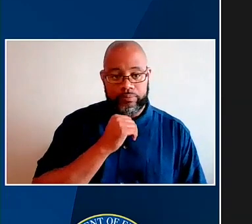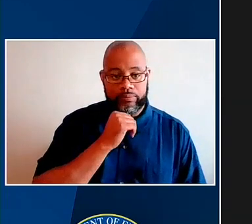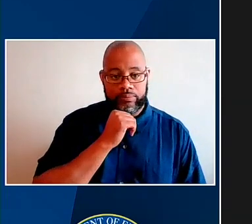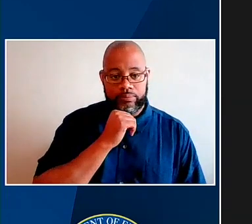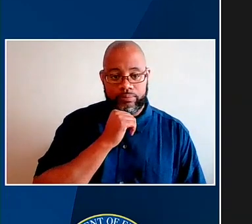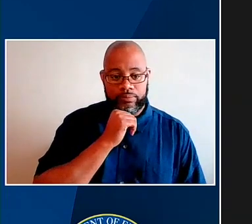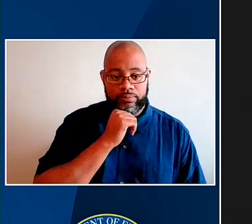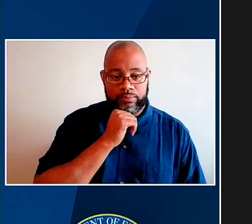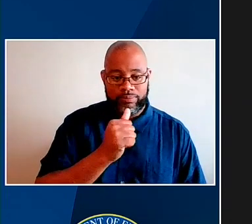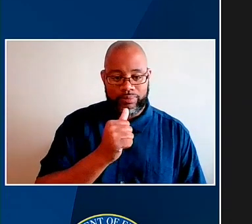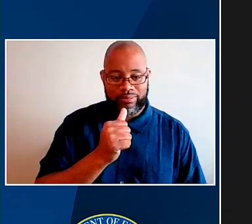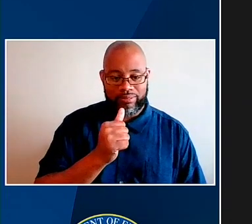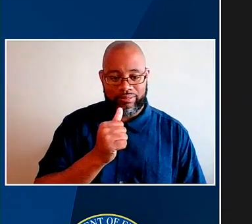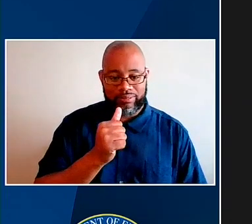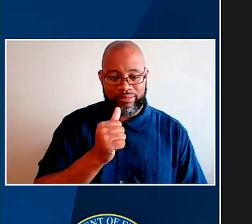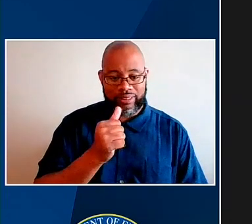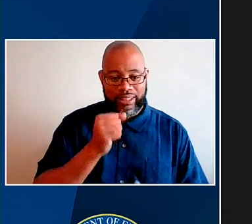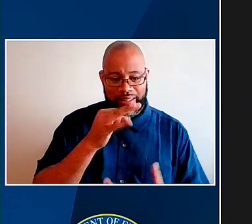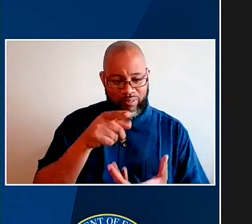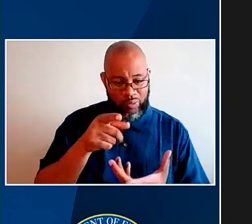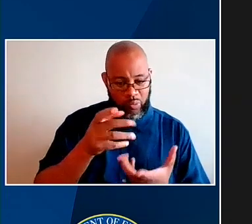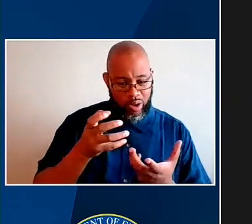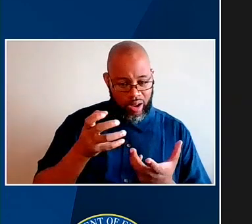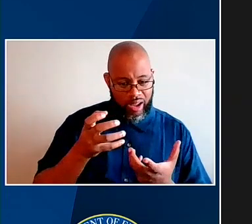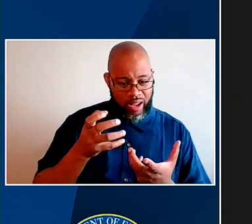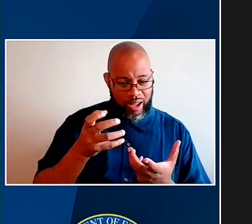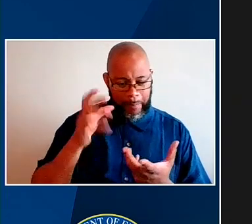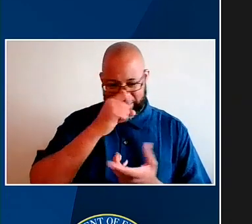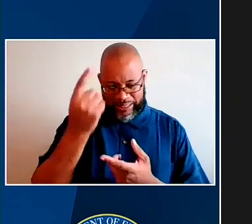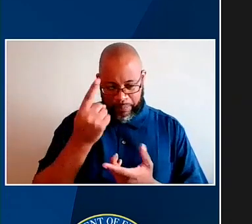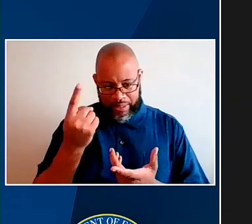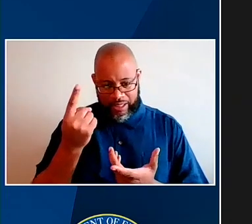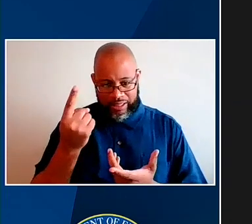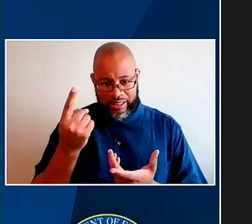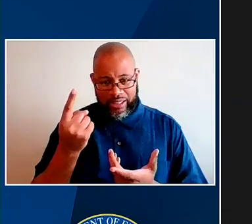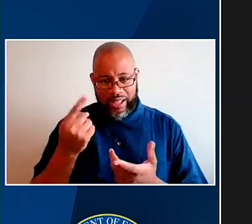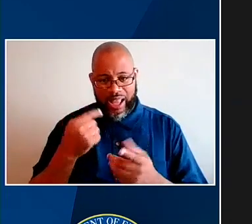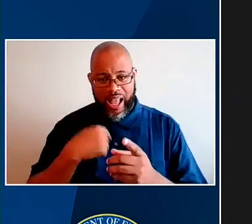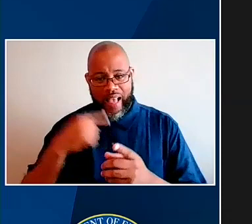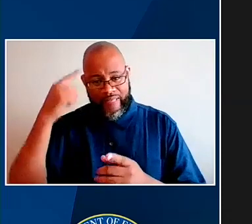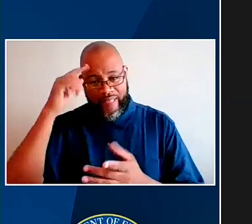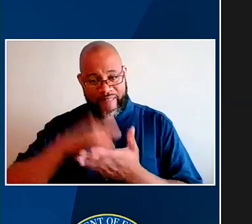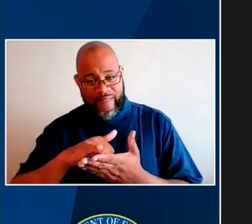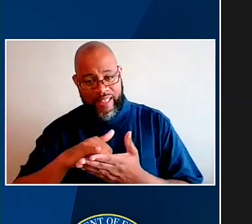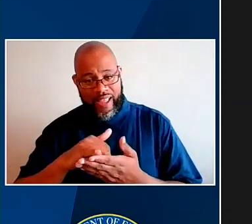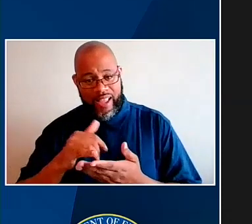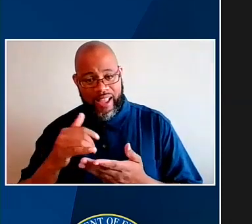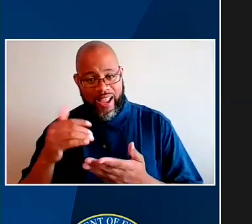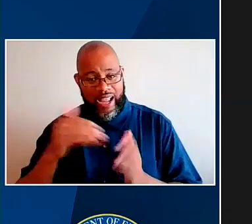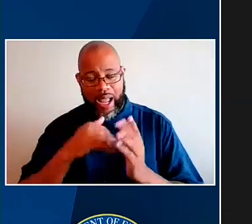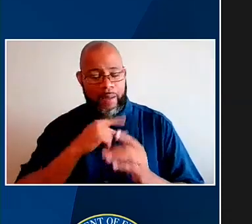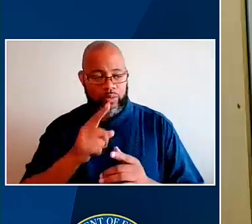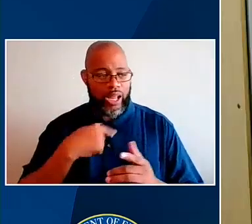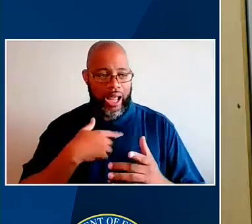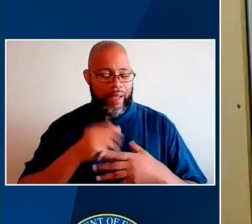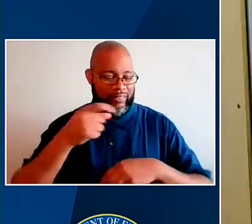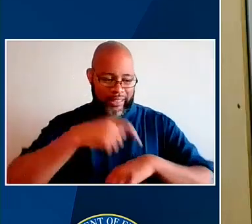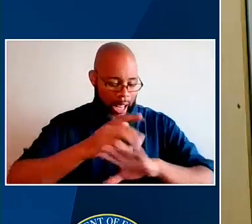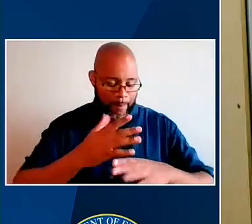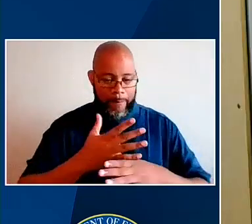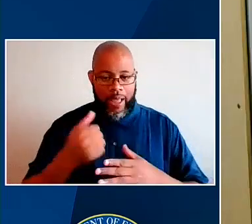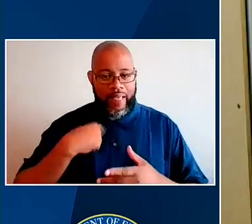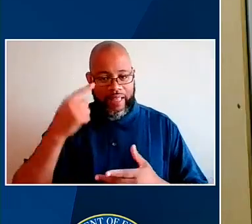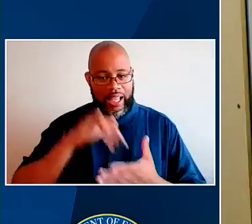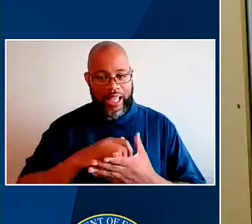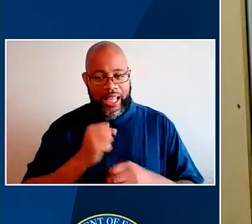I'm not getting what you're, if you want, if you're missing something. Well, I think the fact that I got, again, I'm sure I'm out of time. I think the fact that I got